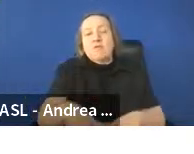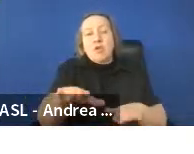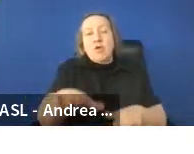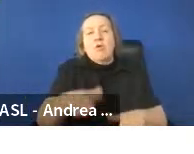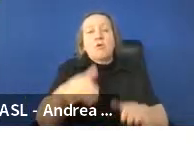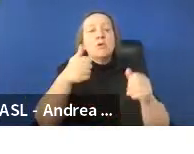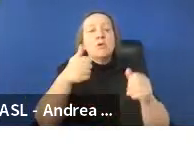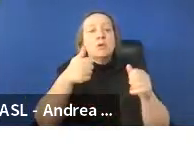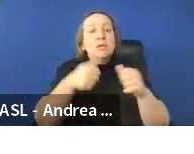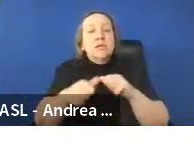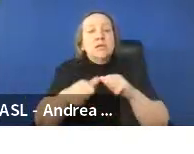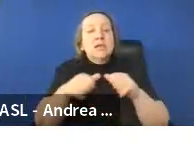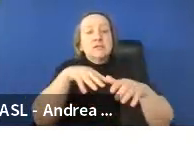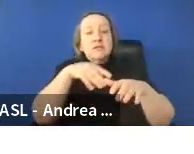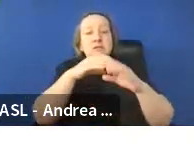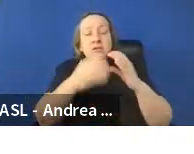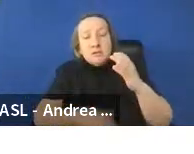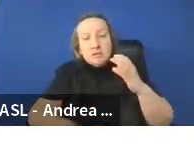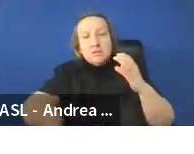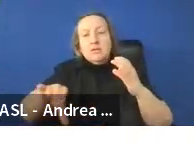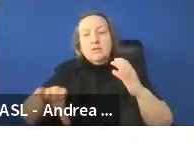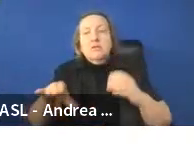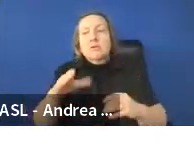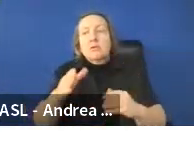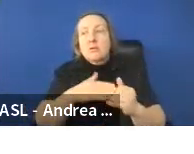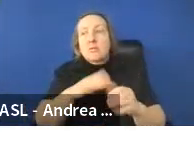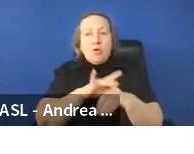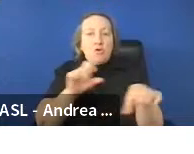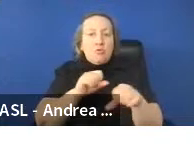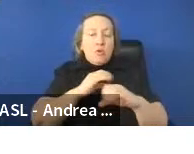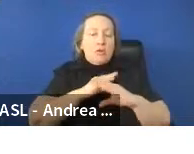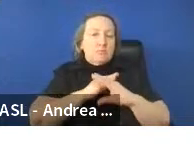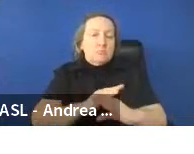almost earthquake immunity.